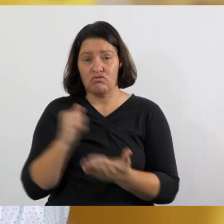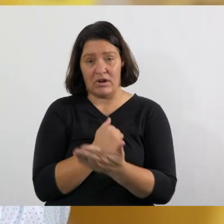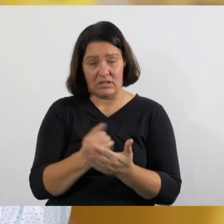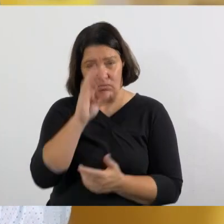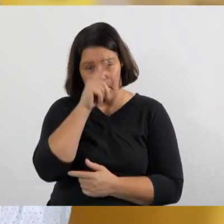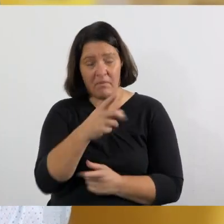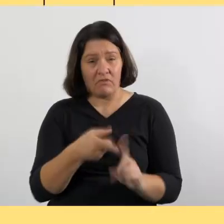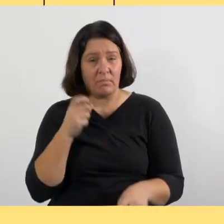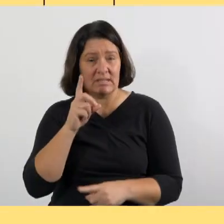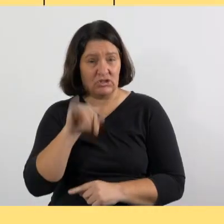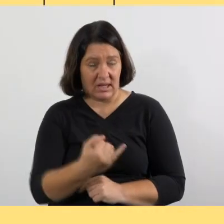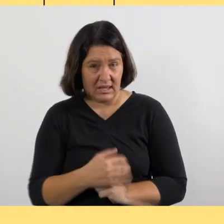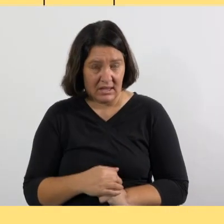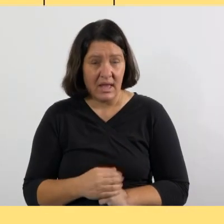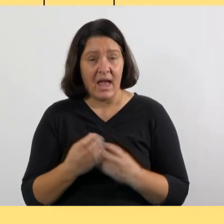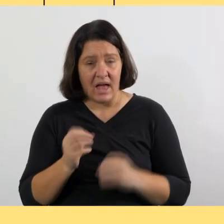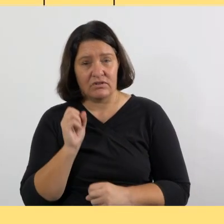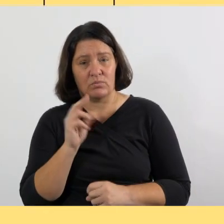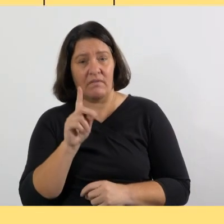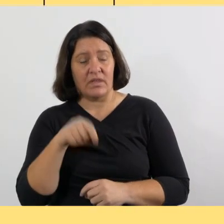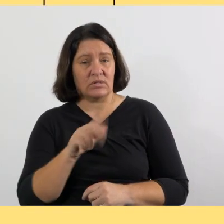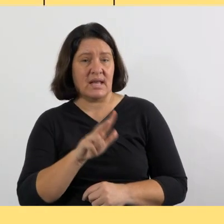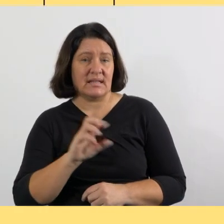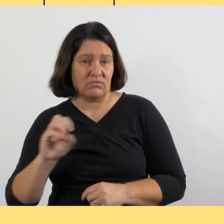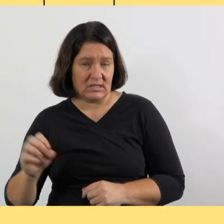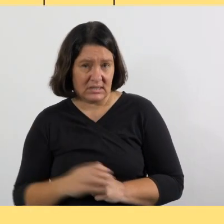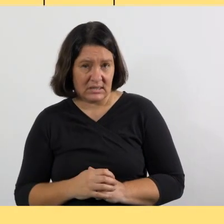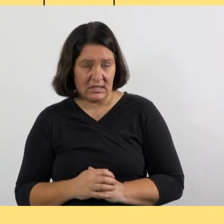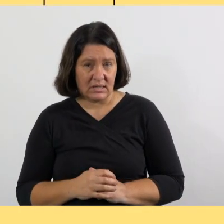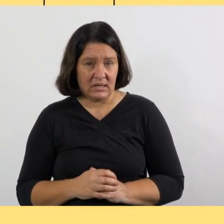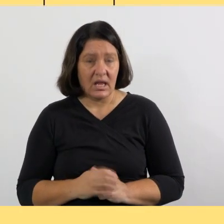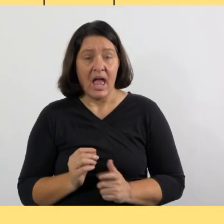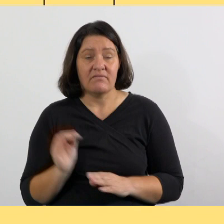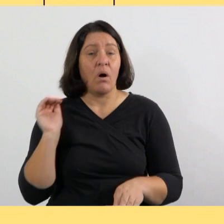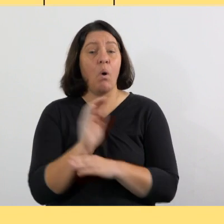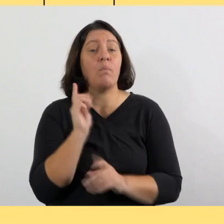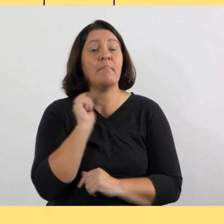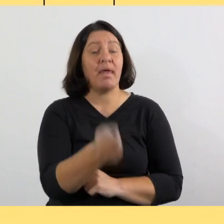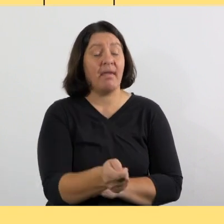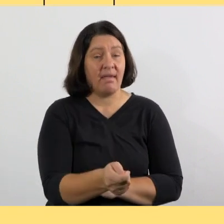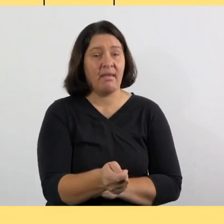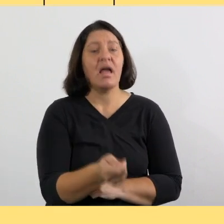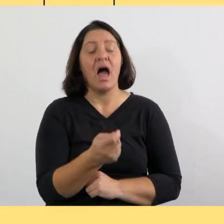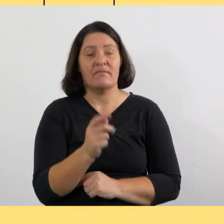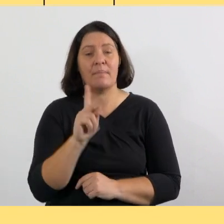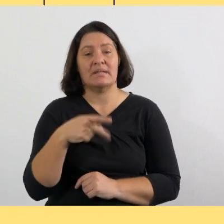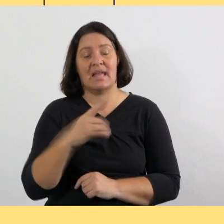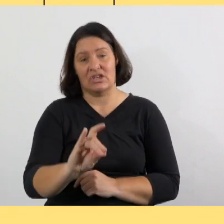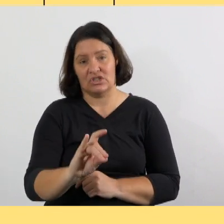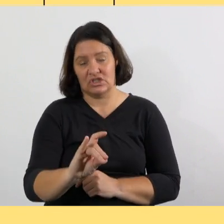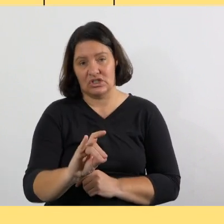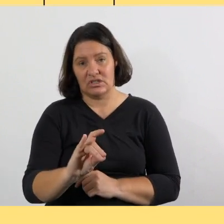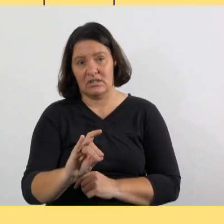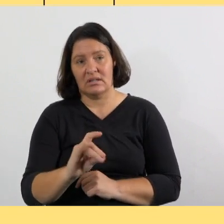on credit, remember, from the DJ, and we have 12,800. And if our debtors have overpaid, remember we spoke about the petty